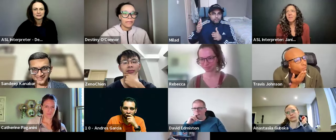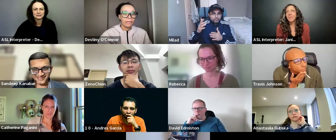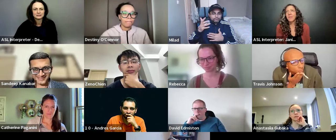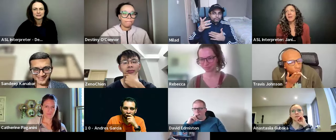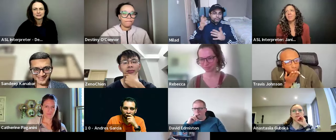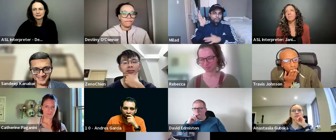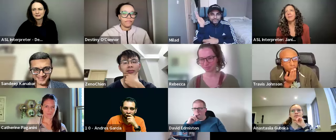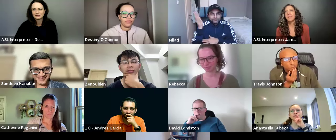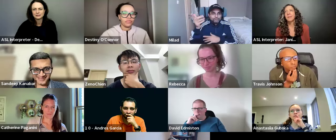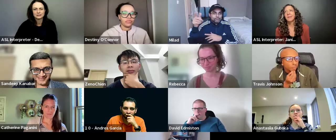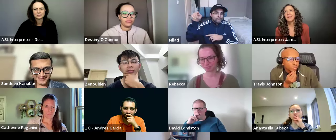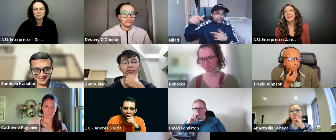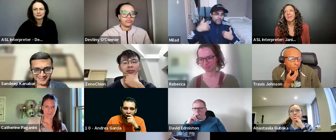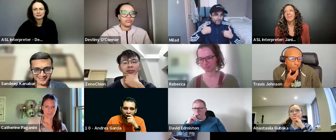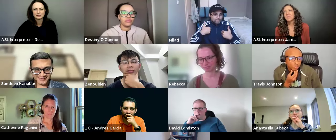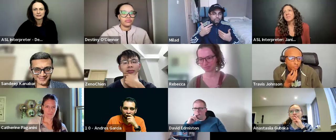particular month,